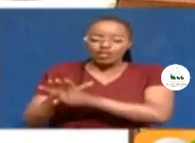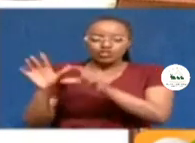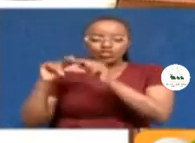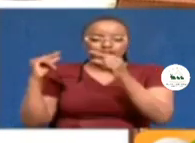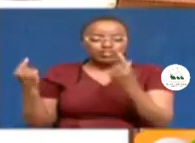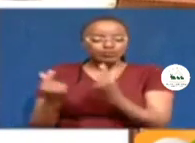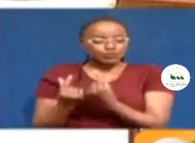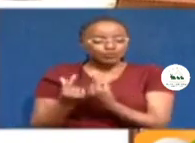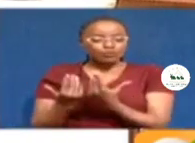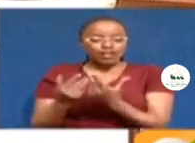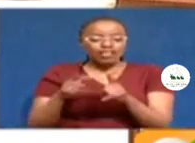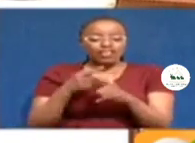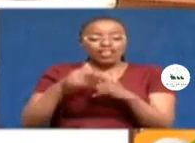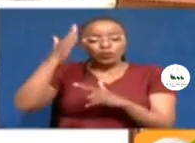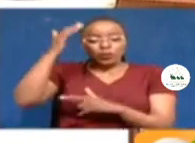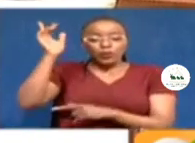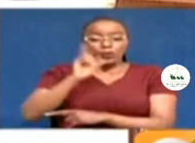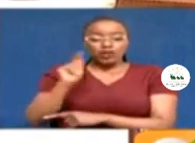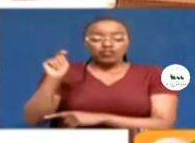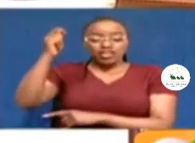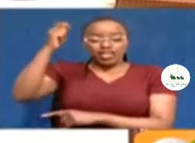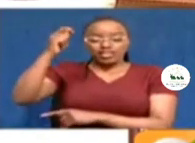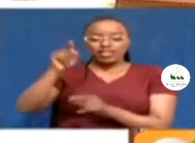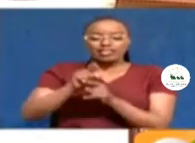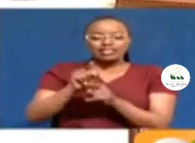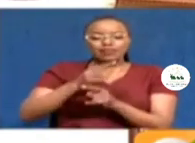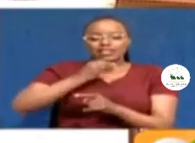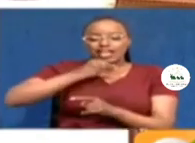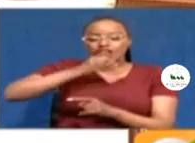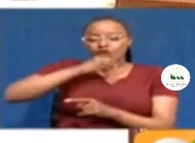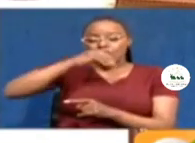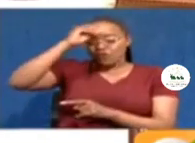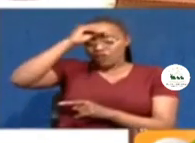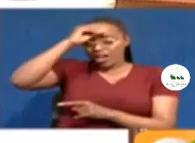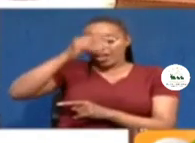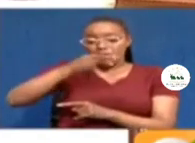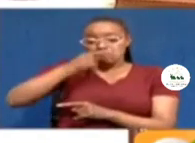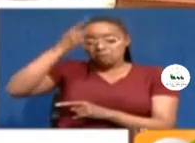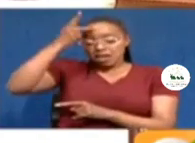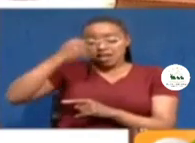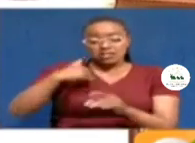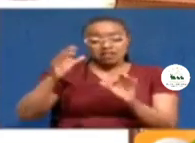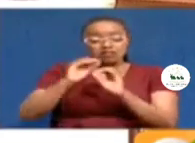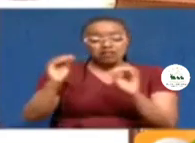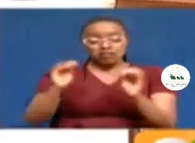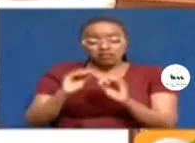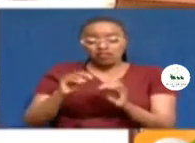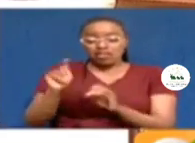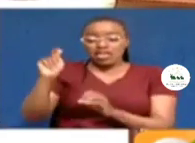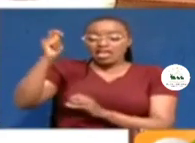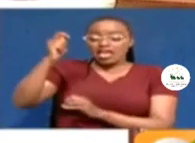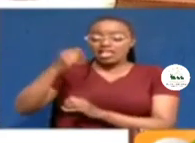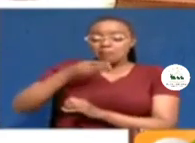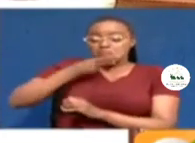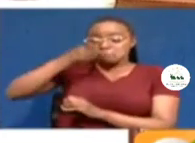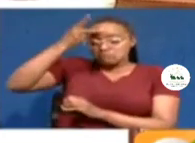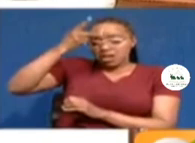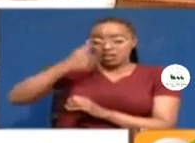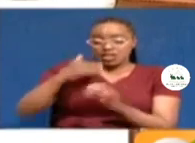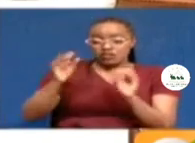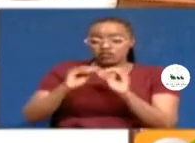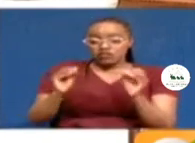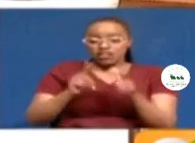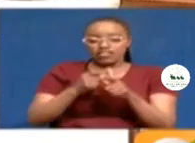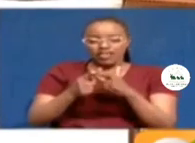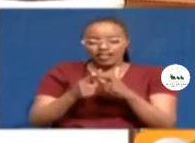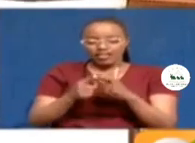groups, then you know that Kenya is an orphan. And to the extent that Kenya is orphaned, it